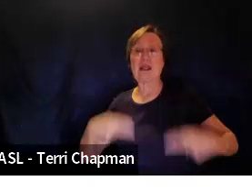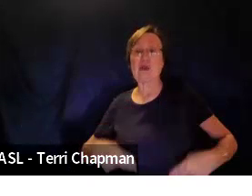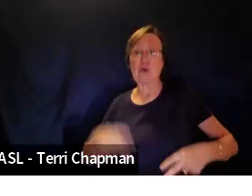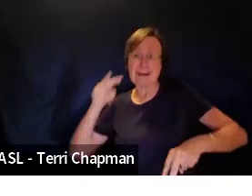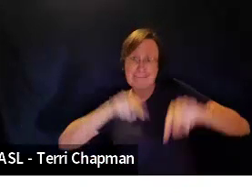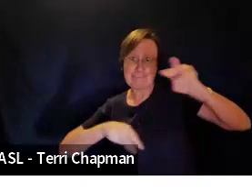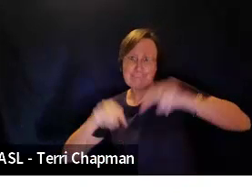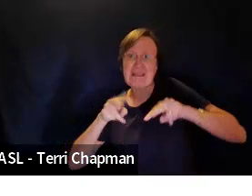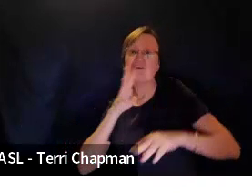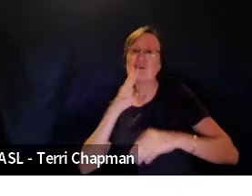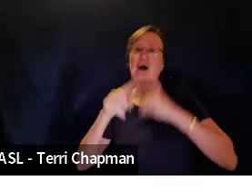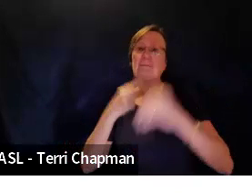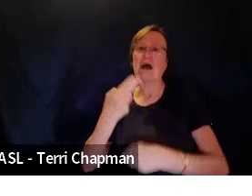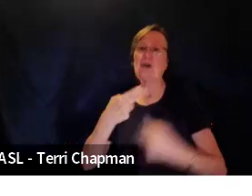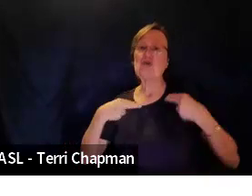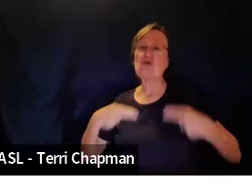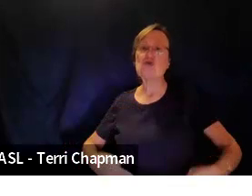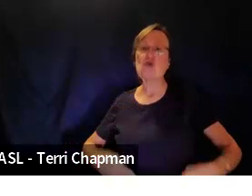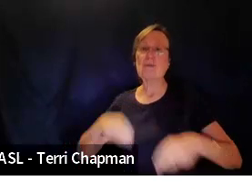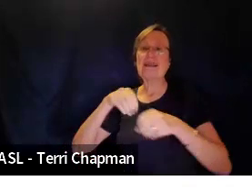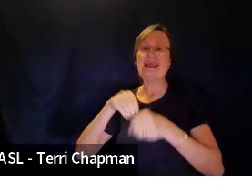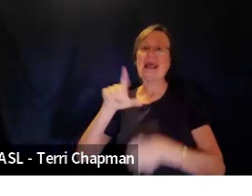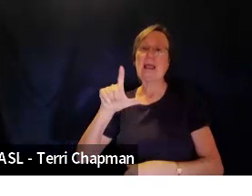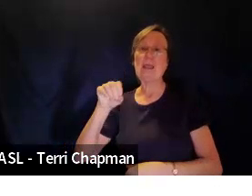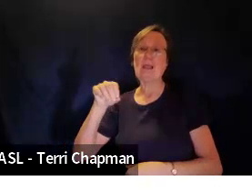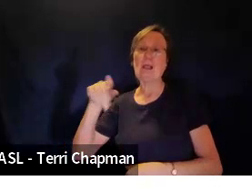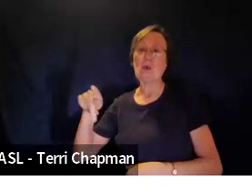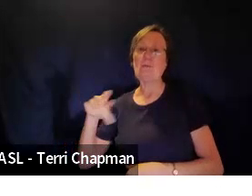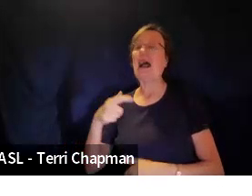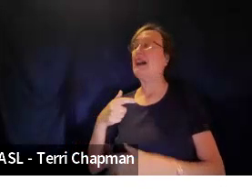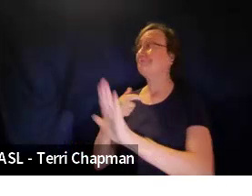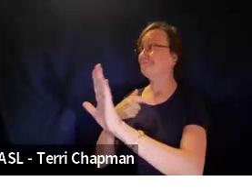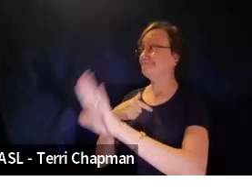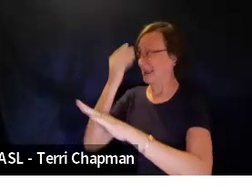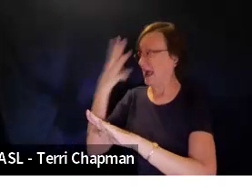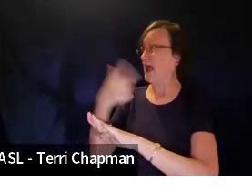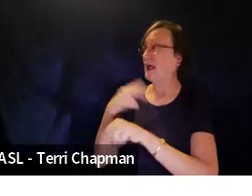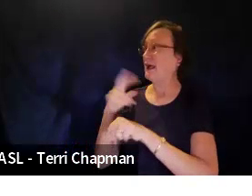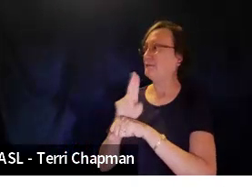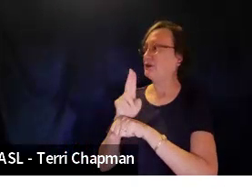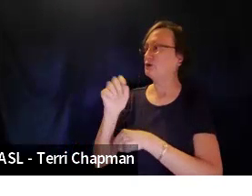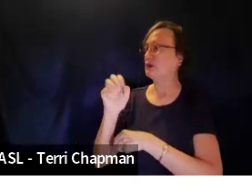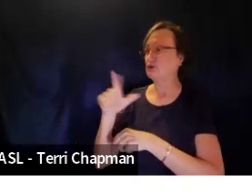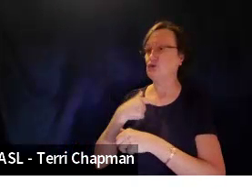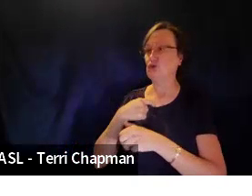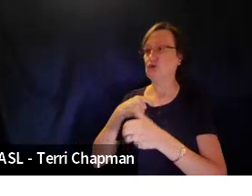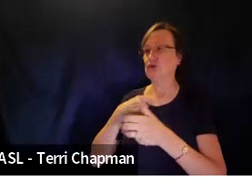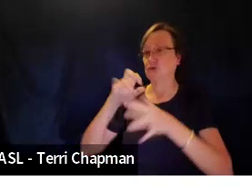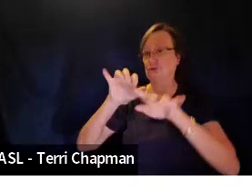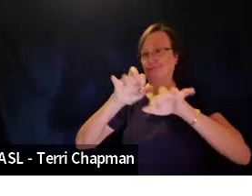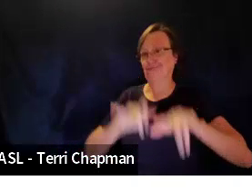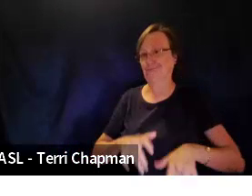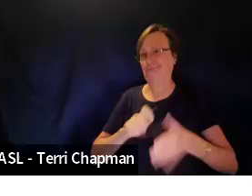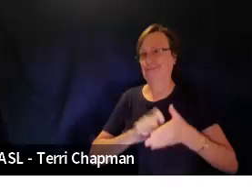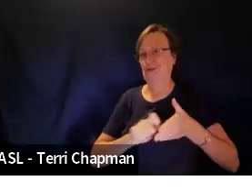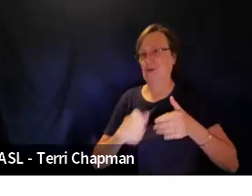human in the loop. So I'm using a tool to transcribe notes, for example, with a patient. I don't